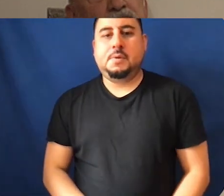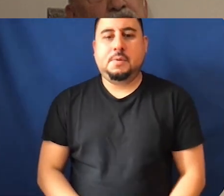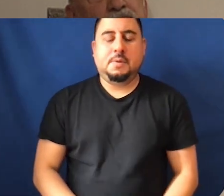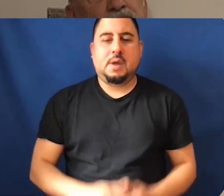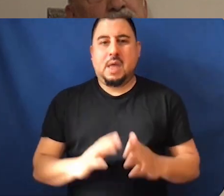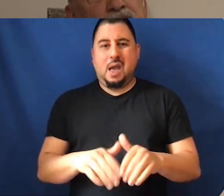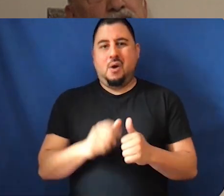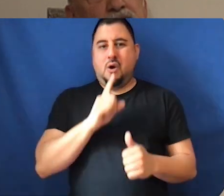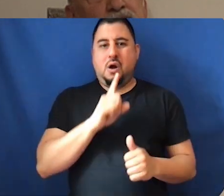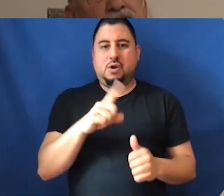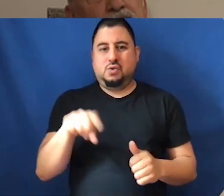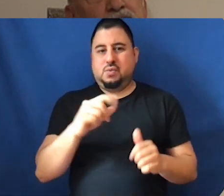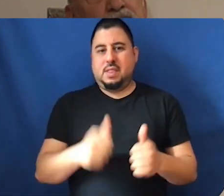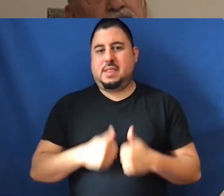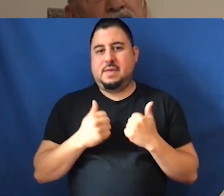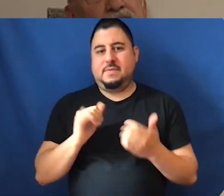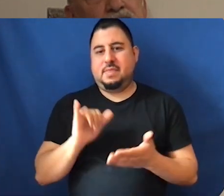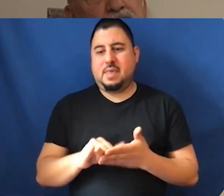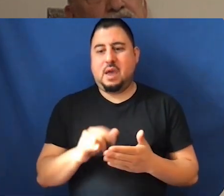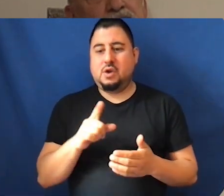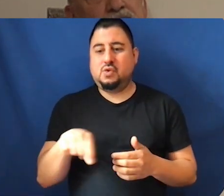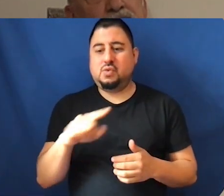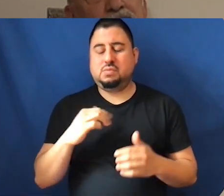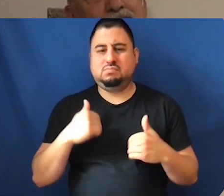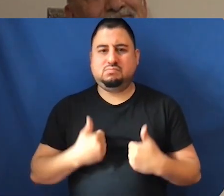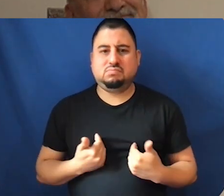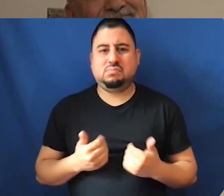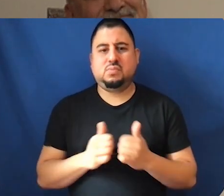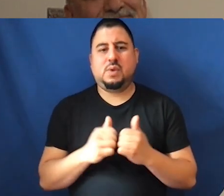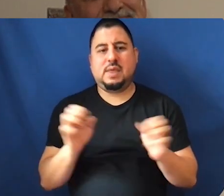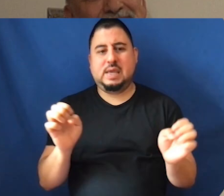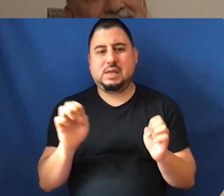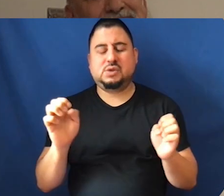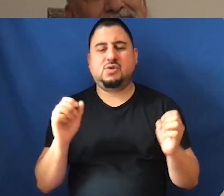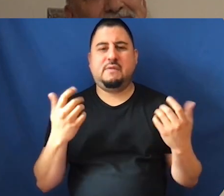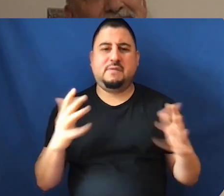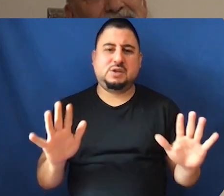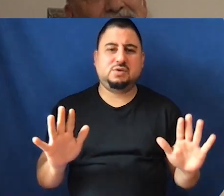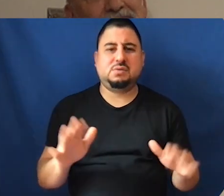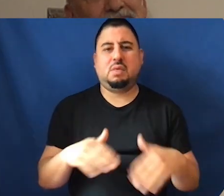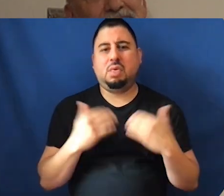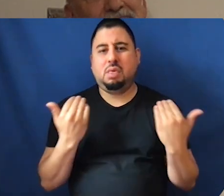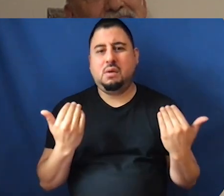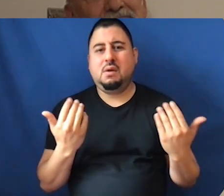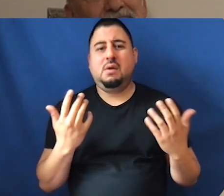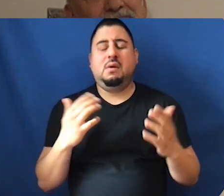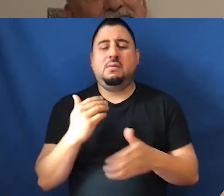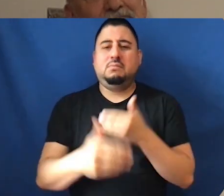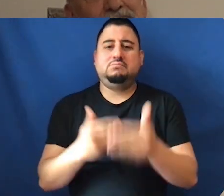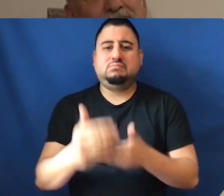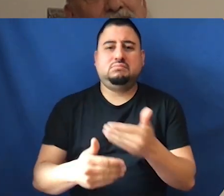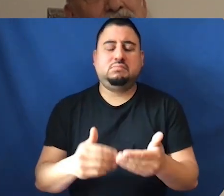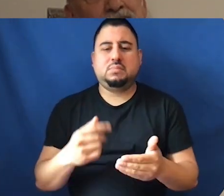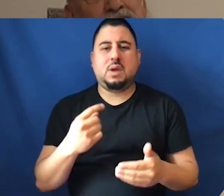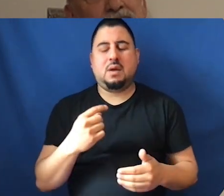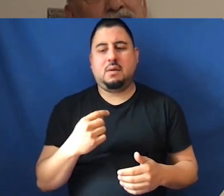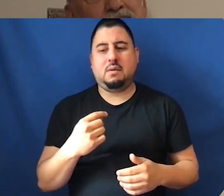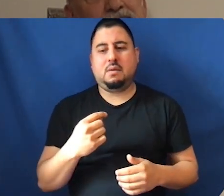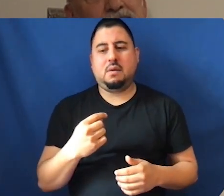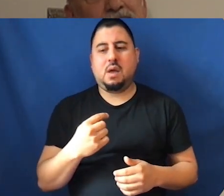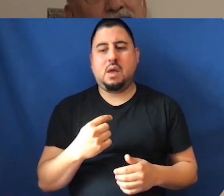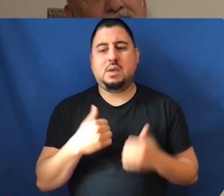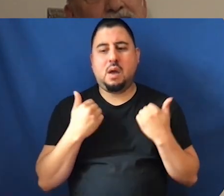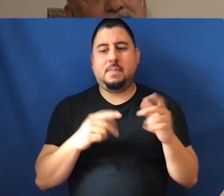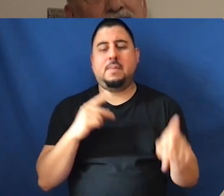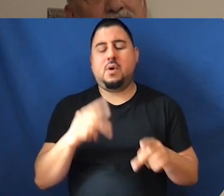How are you living that? Are you tired with the Easter season? Are you like, oh, you know, everyone's moved on. You know, everyone's, you know, young